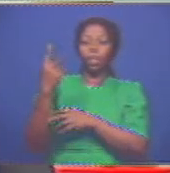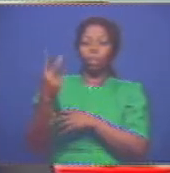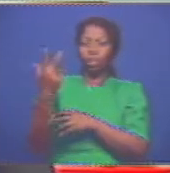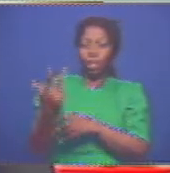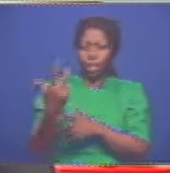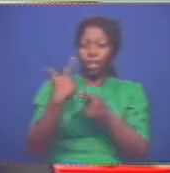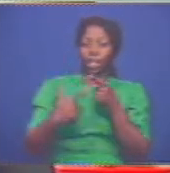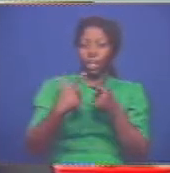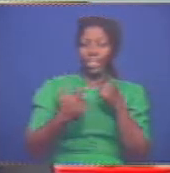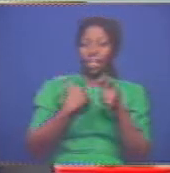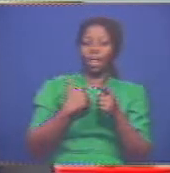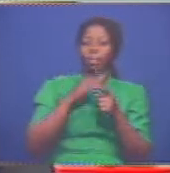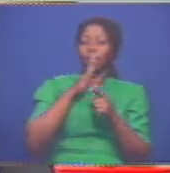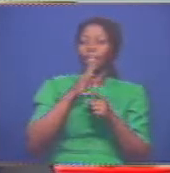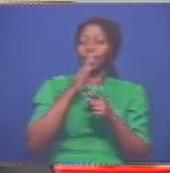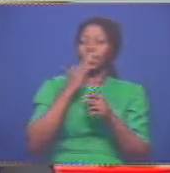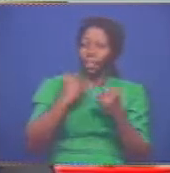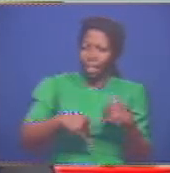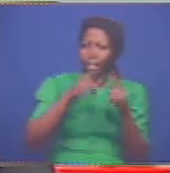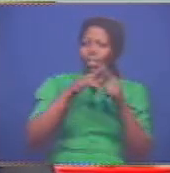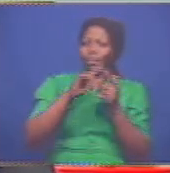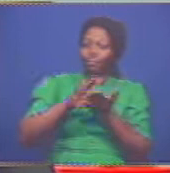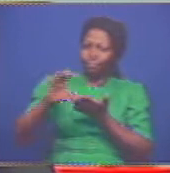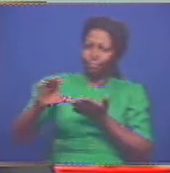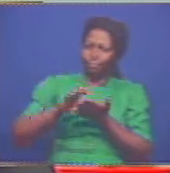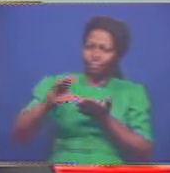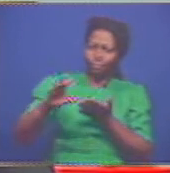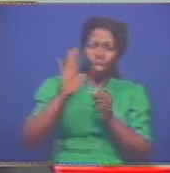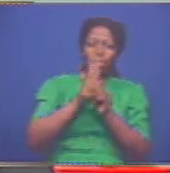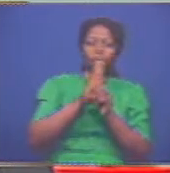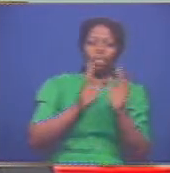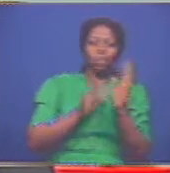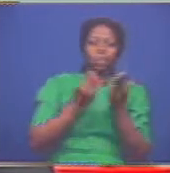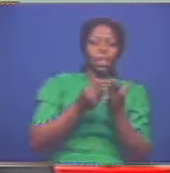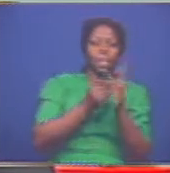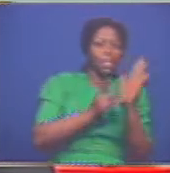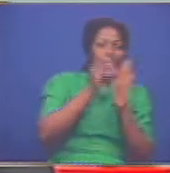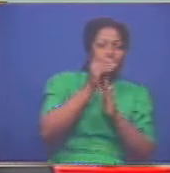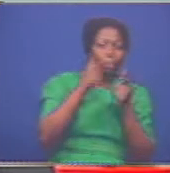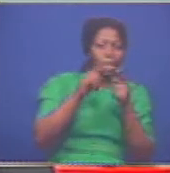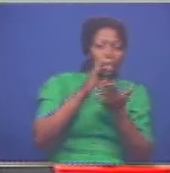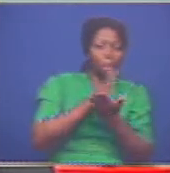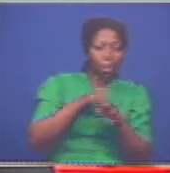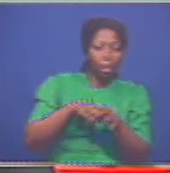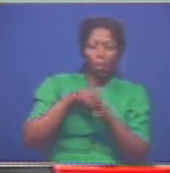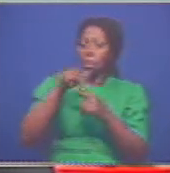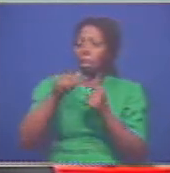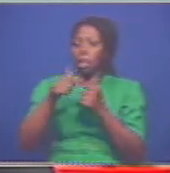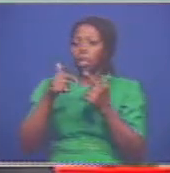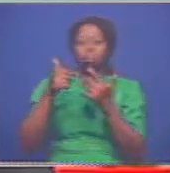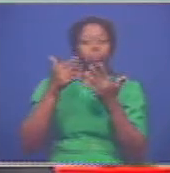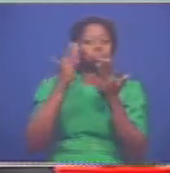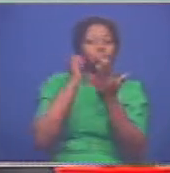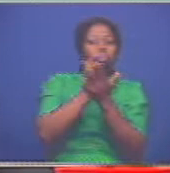1, 2, 3 years, they have been trying to put a lot of money in development. So, but sometimes when you read the newspaper, you get shocked